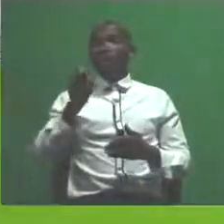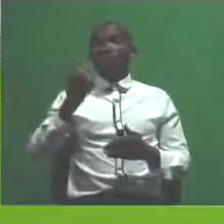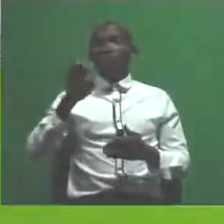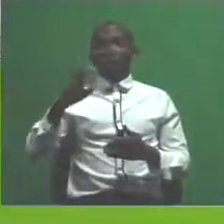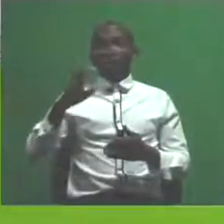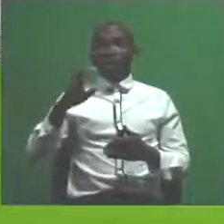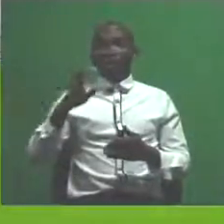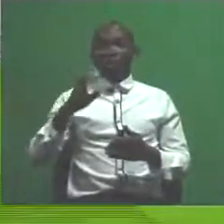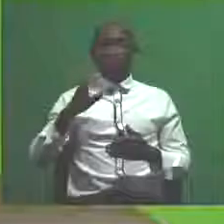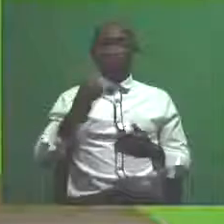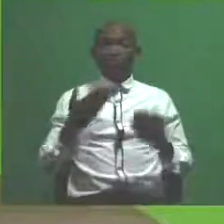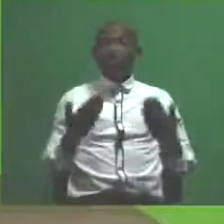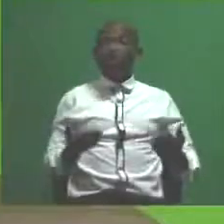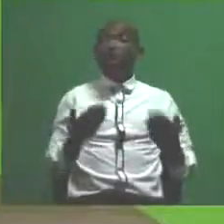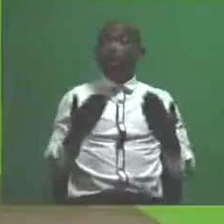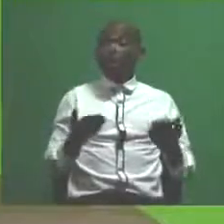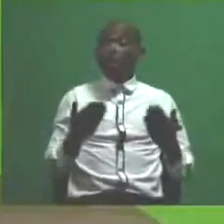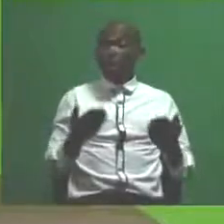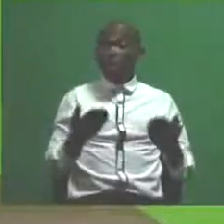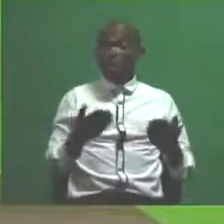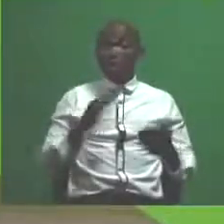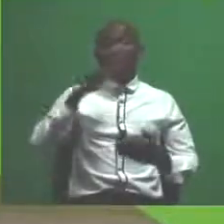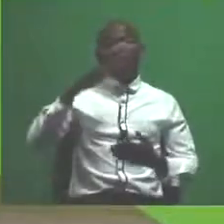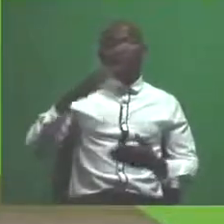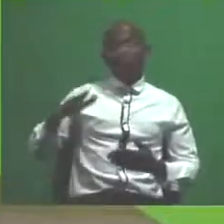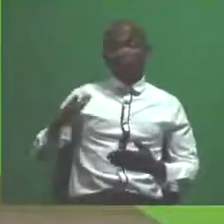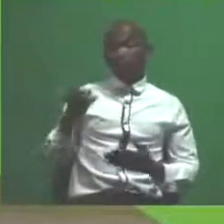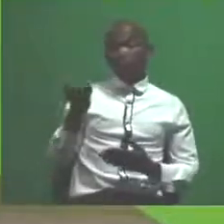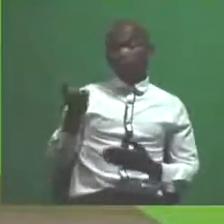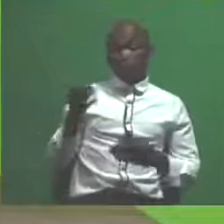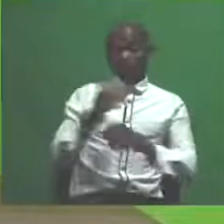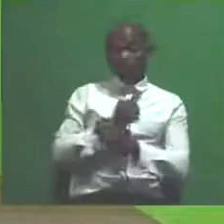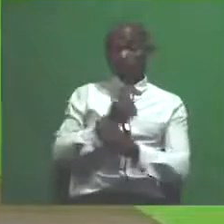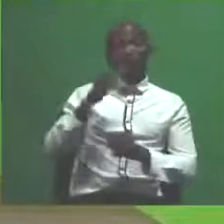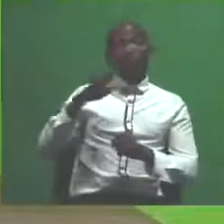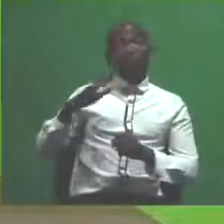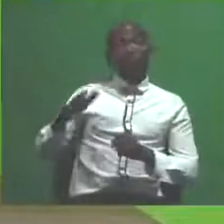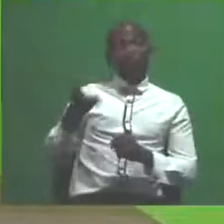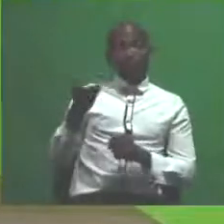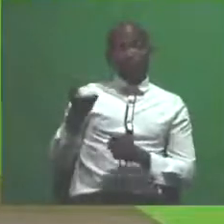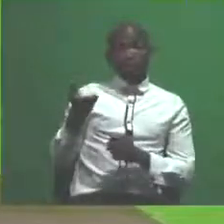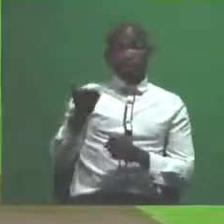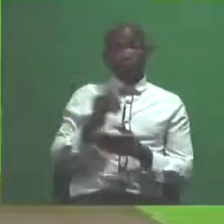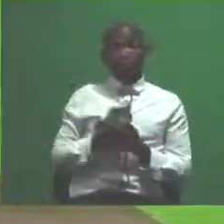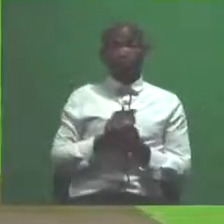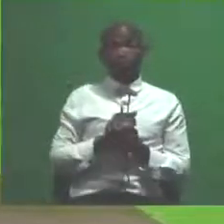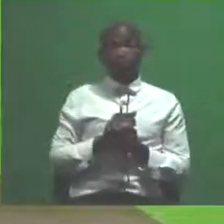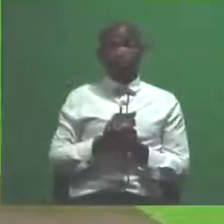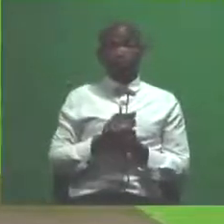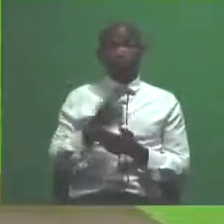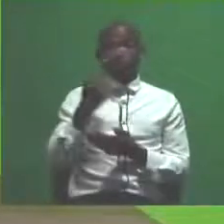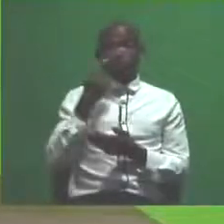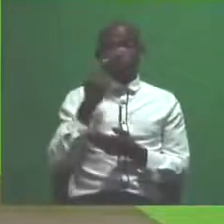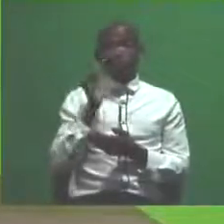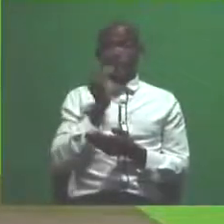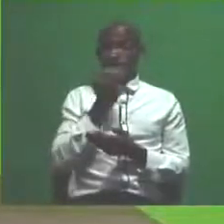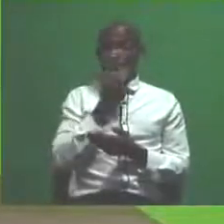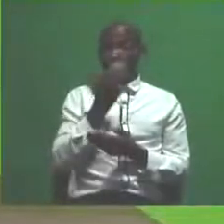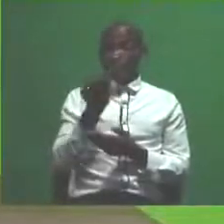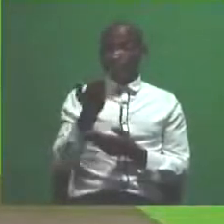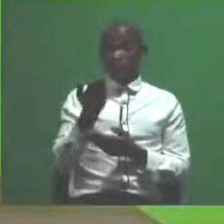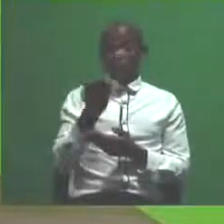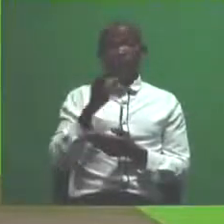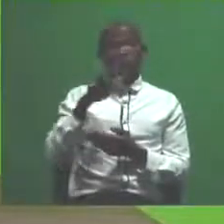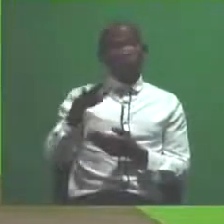Okay, now I have water. Carefully, water. Water. I